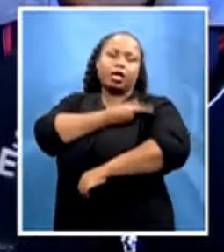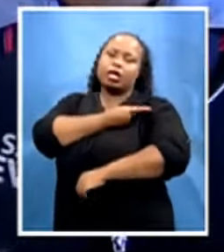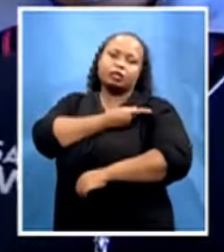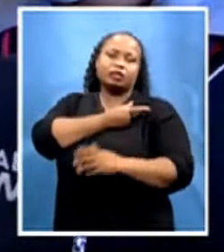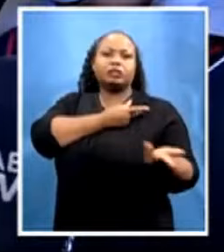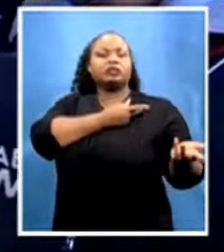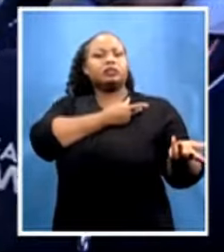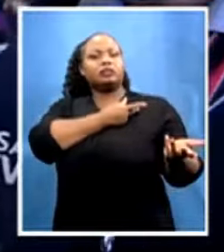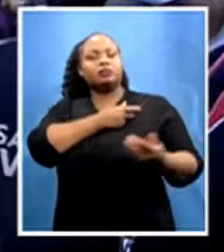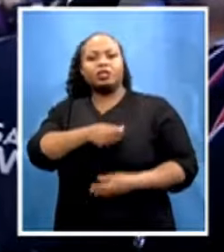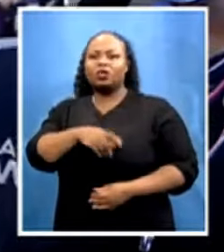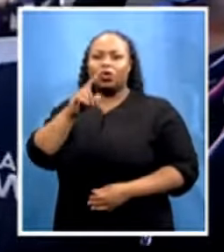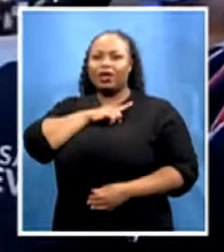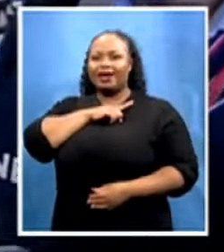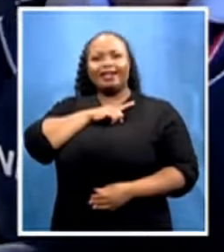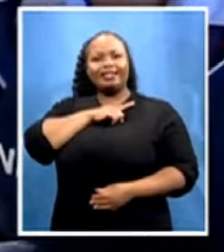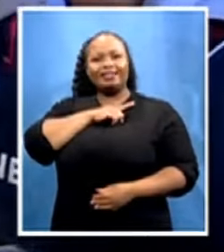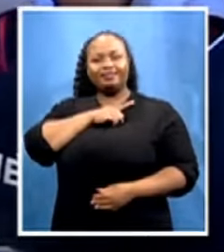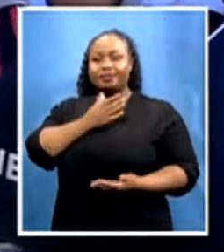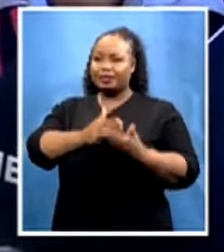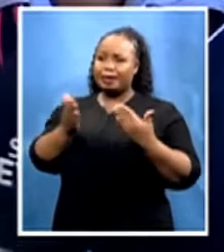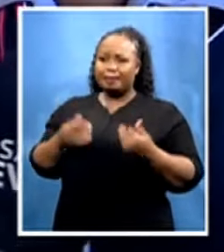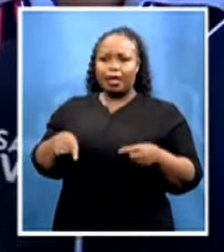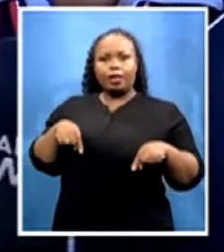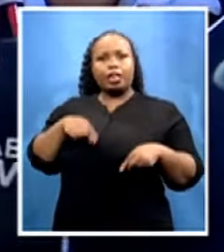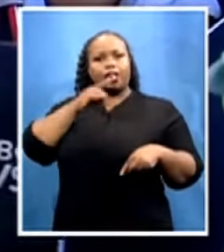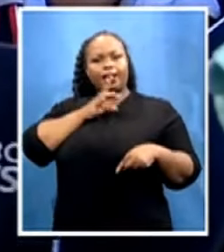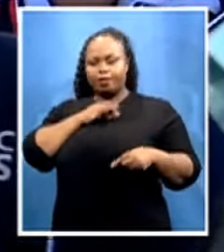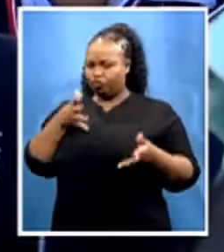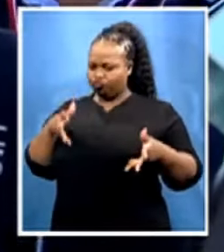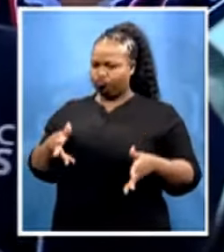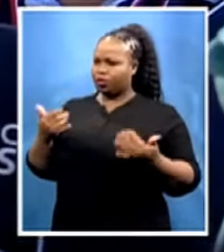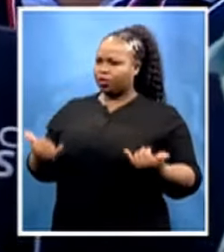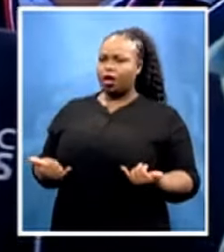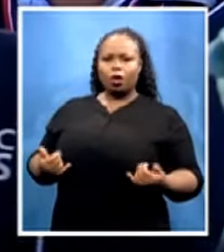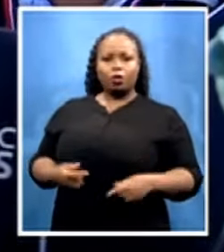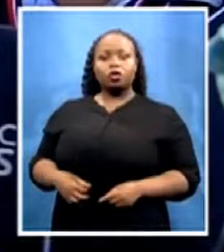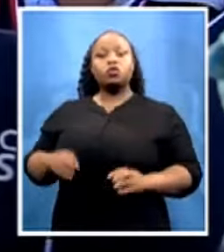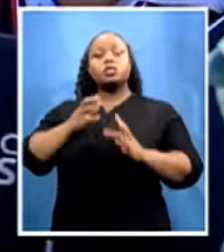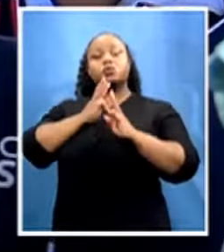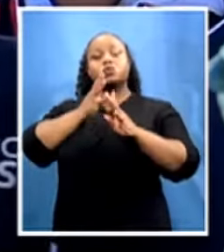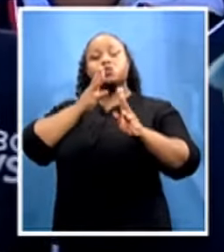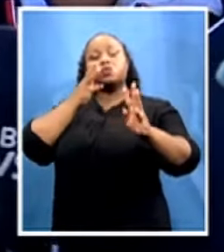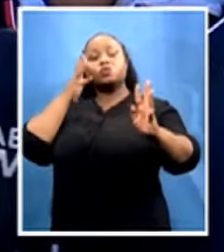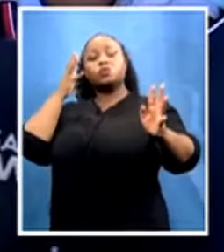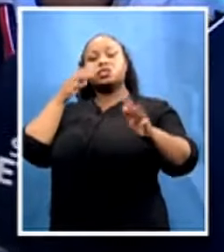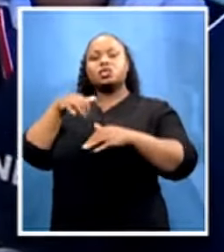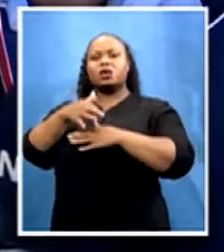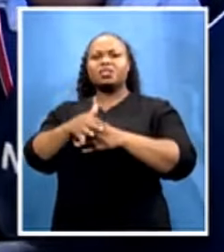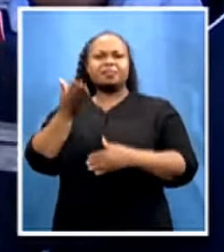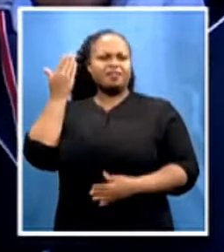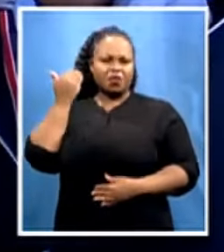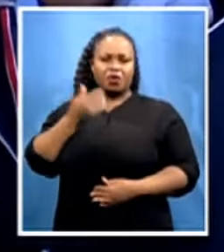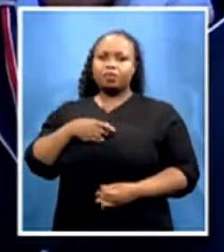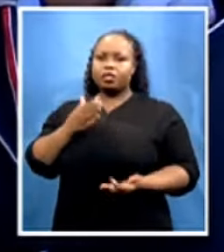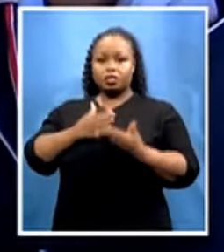instilling fear in you, but here you are, you were in the long queues out there, I'm sure. Other people were turned back yesterday. Are you among those who were